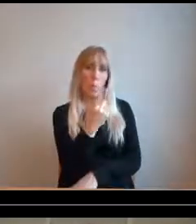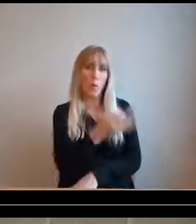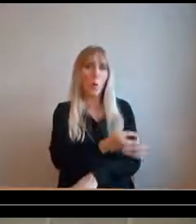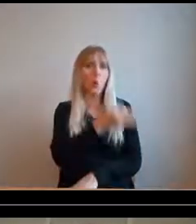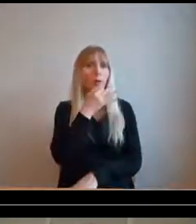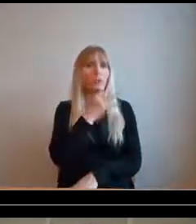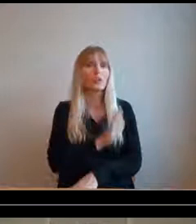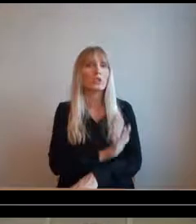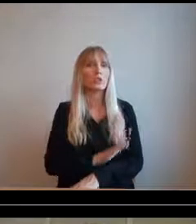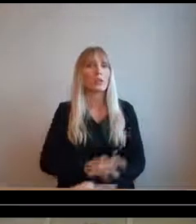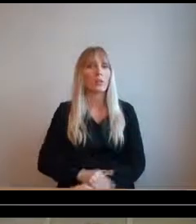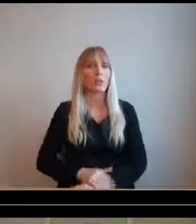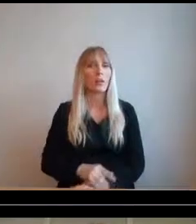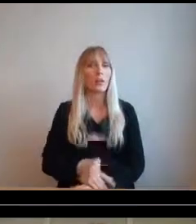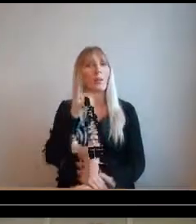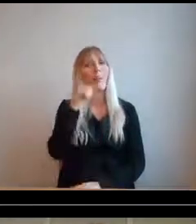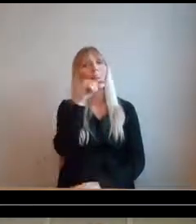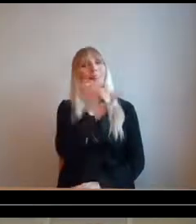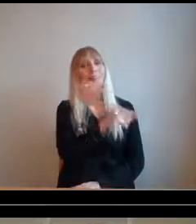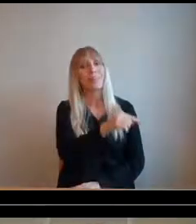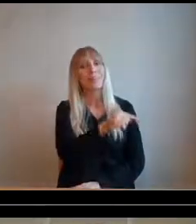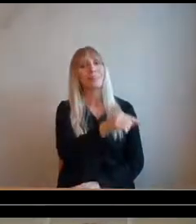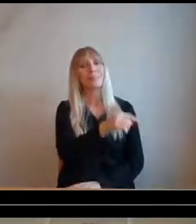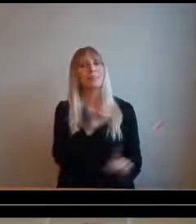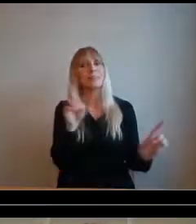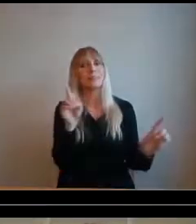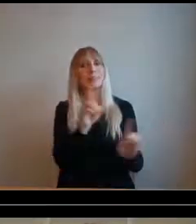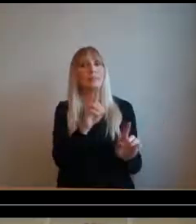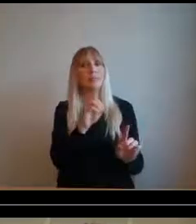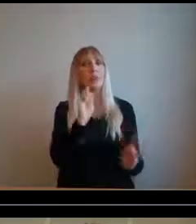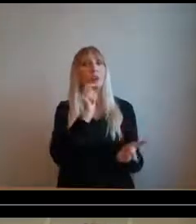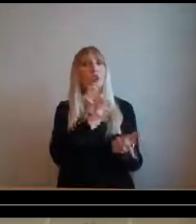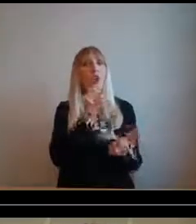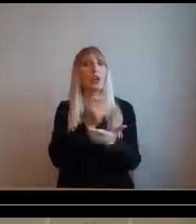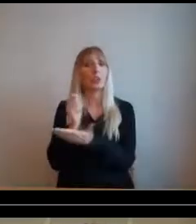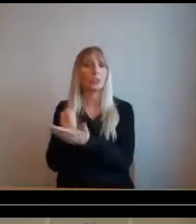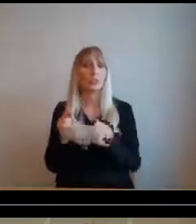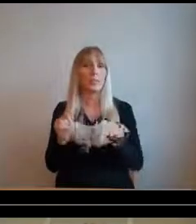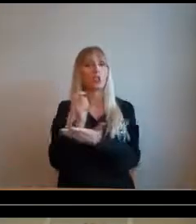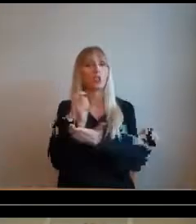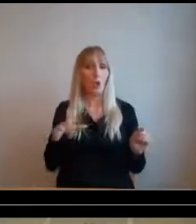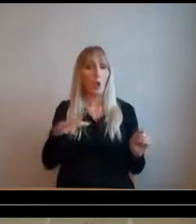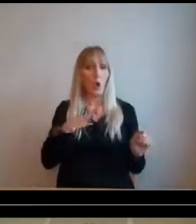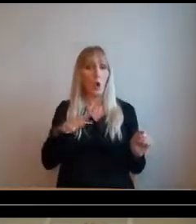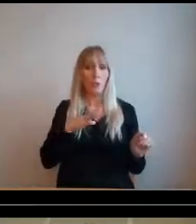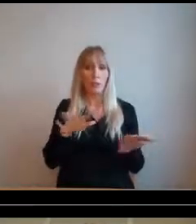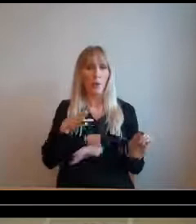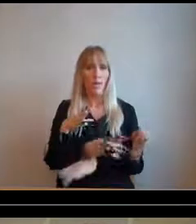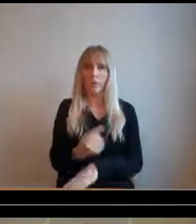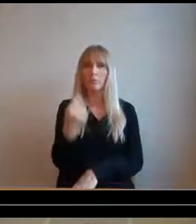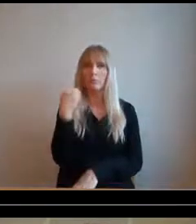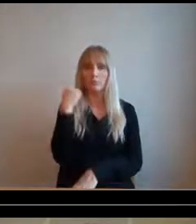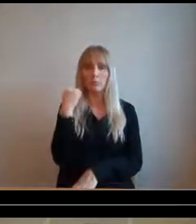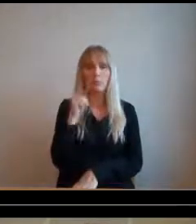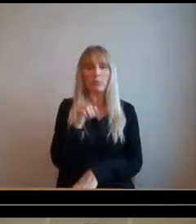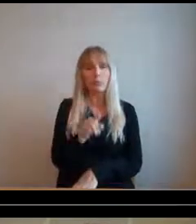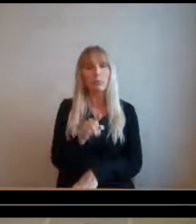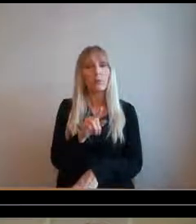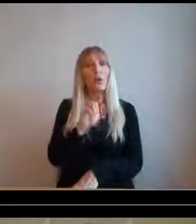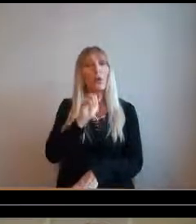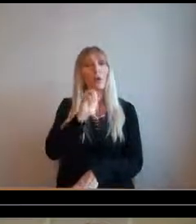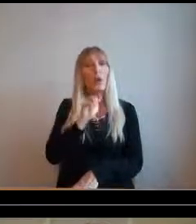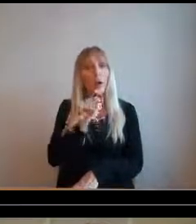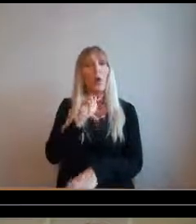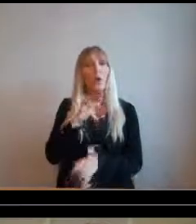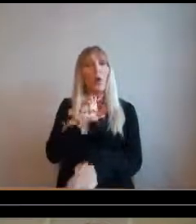question, and this is about the charging regime, which we have touched on briefly earlier, asking, will the